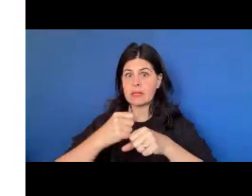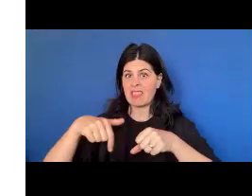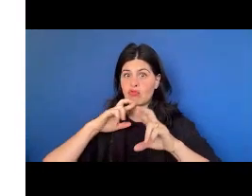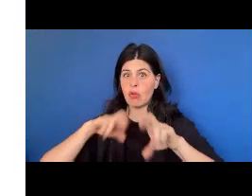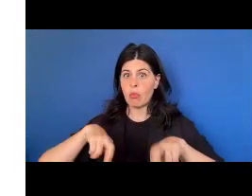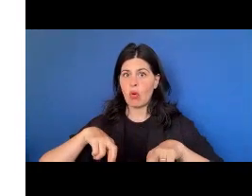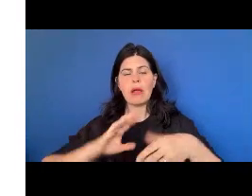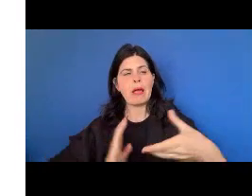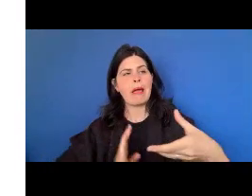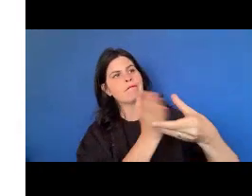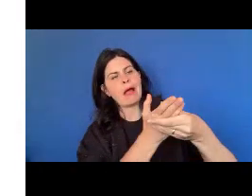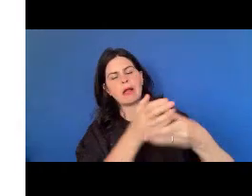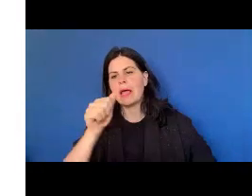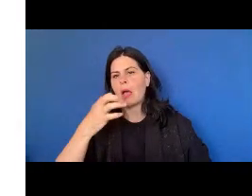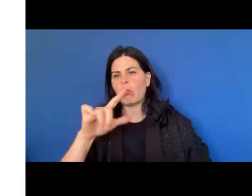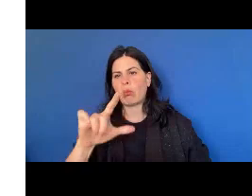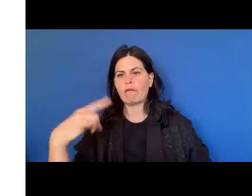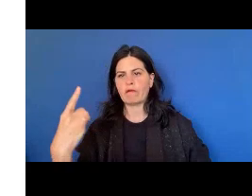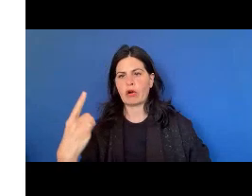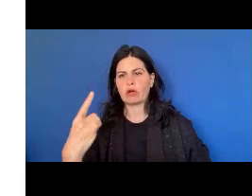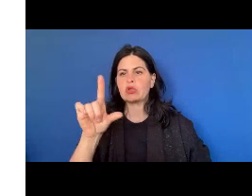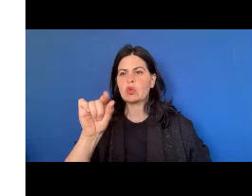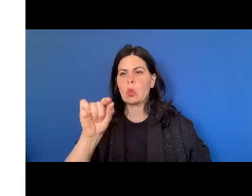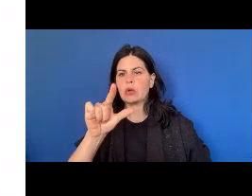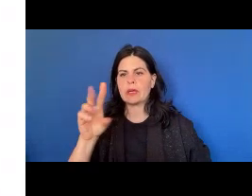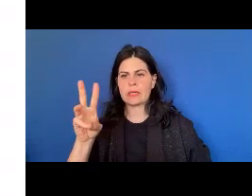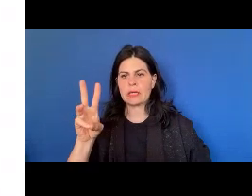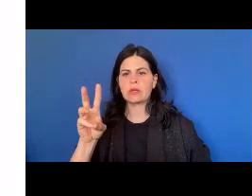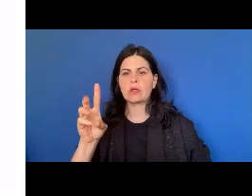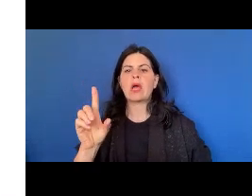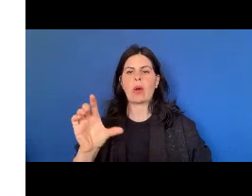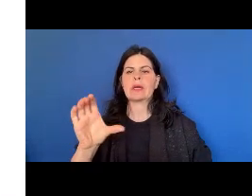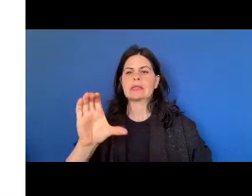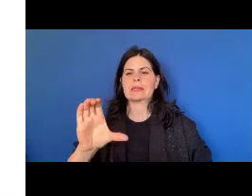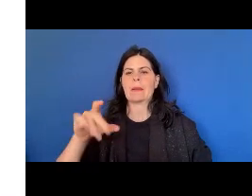of 2026 in the CPUC Rulemaking